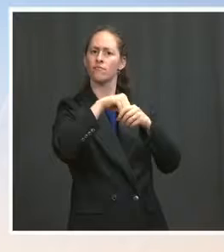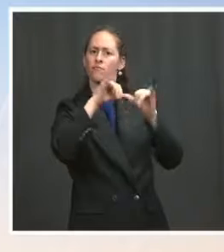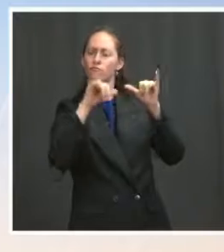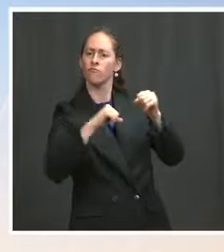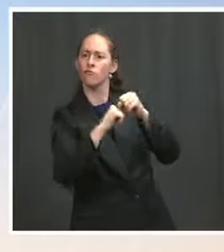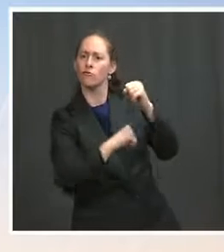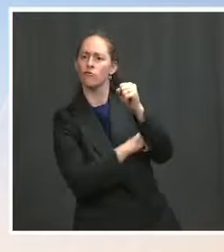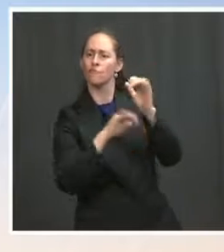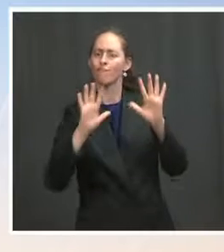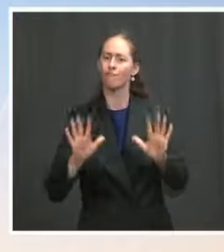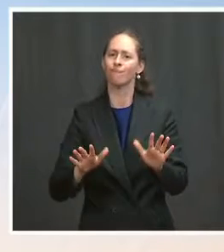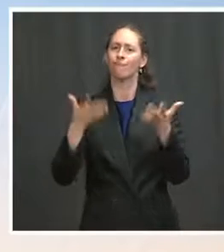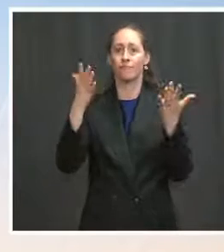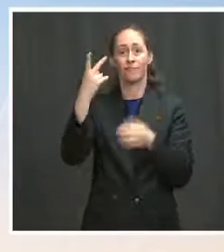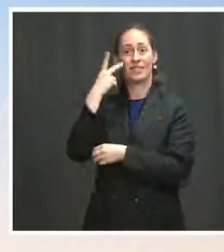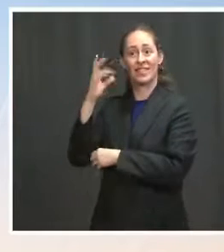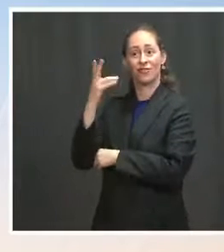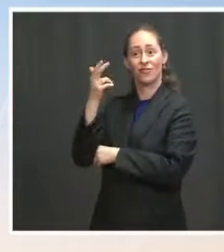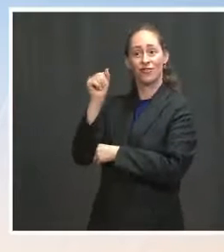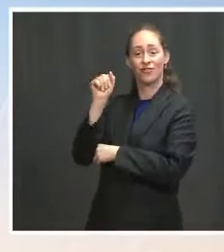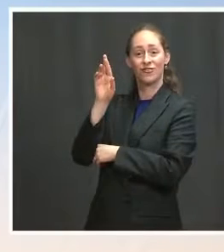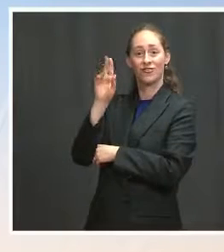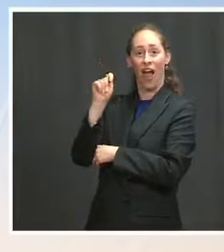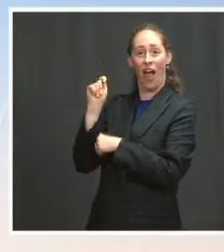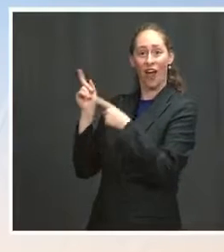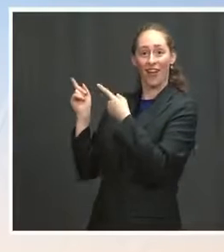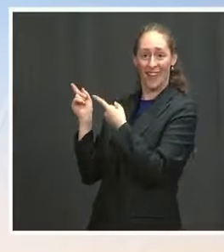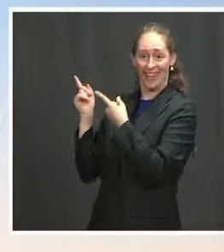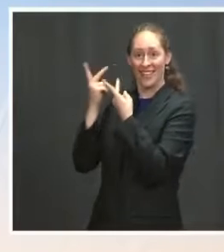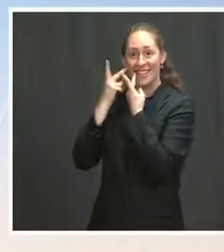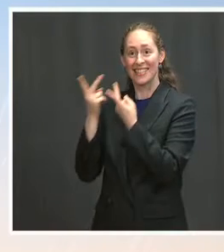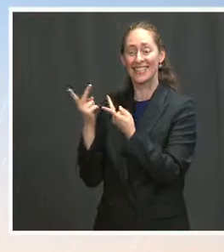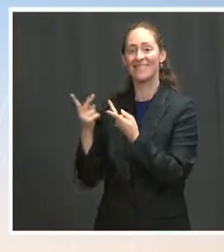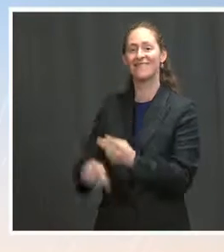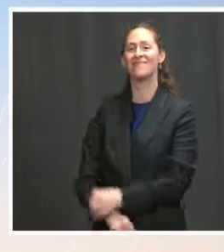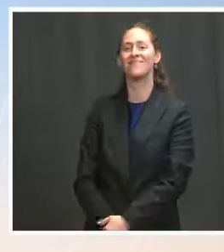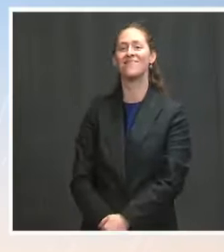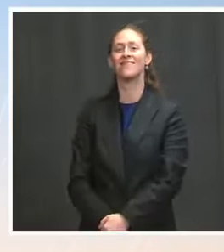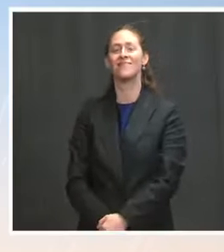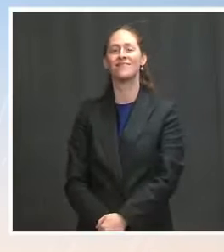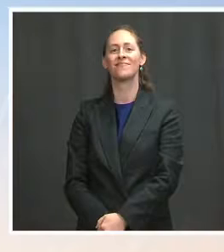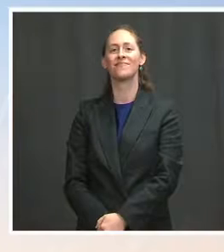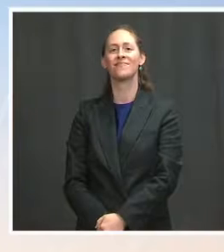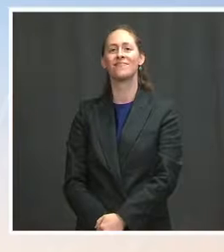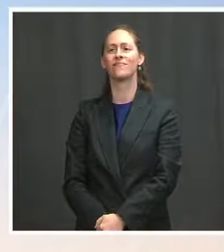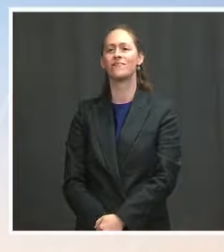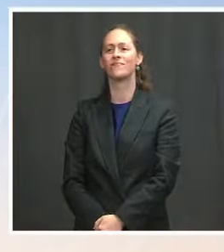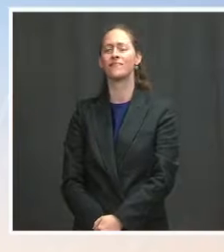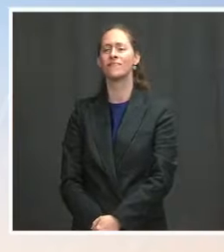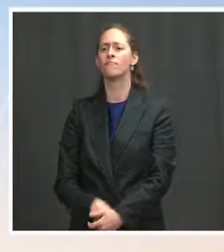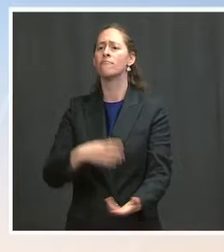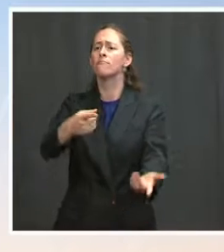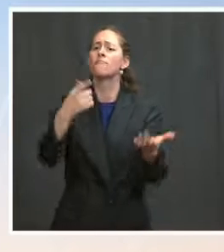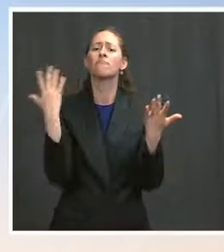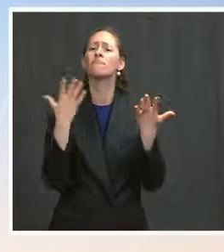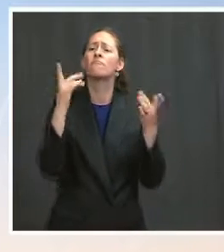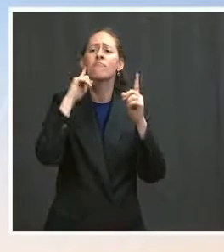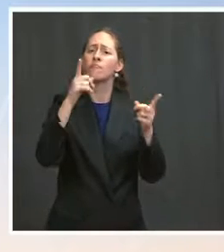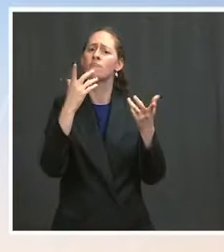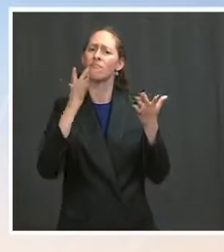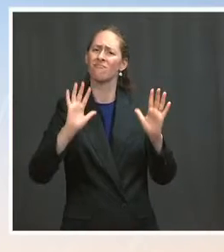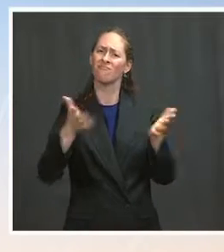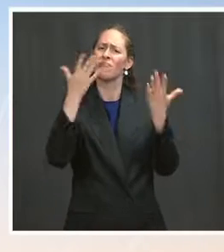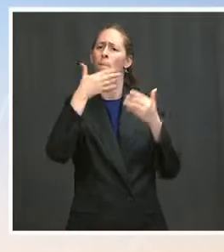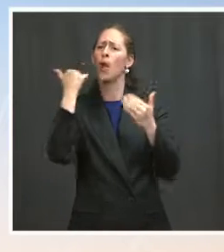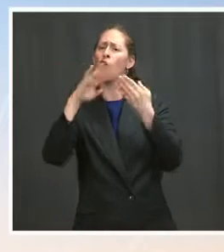up here, I thought someone might ask about this, would have key components that would help communities across the country. And I talked with him about